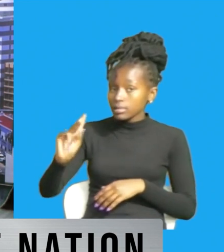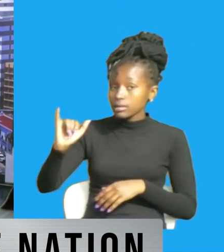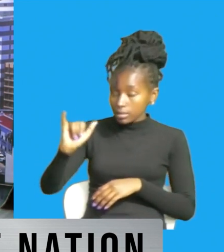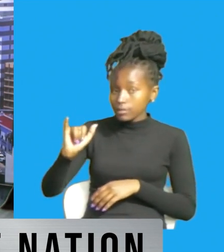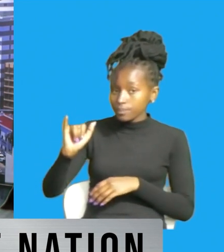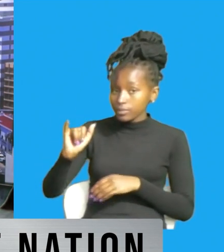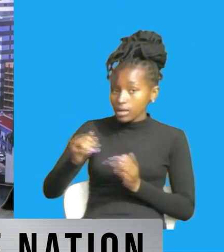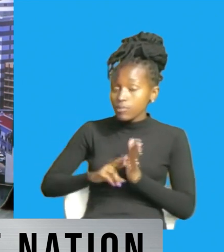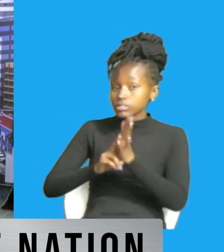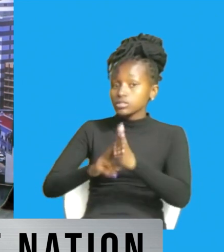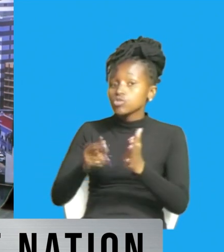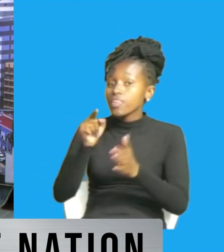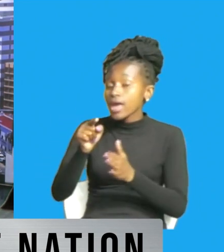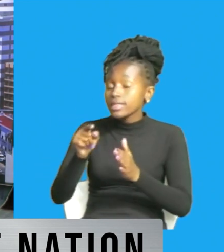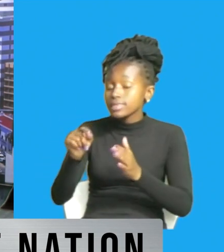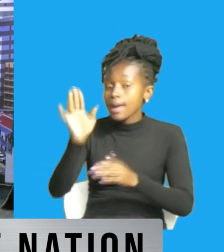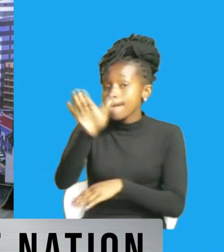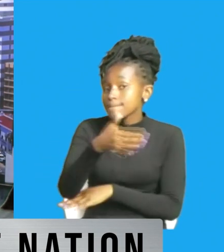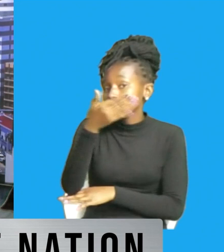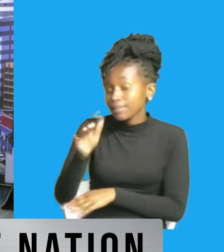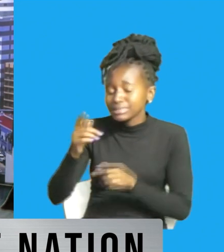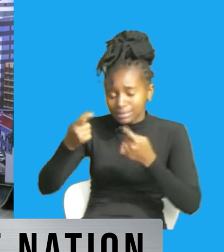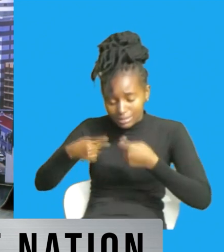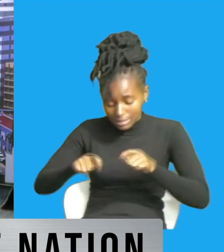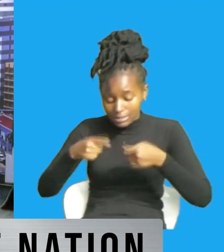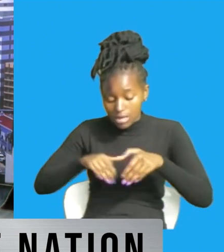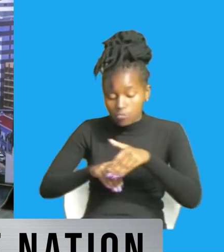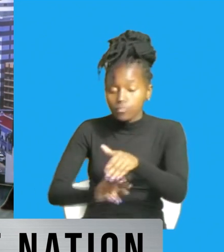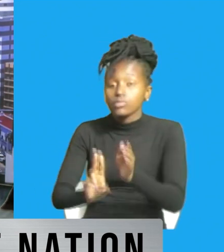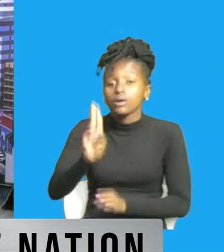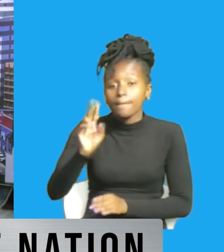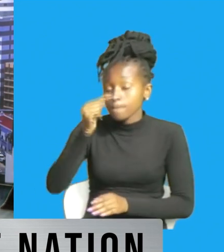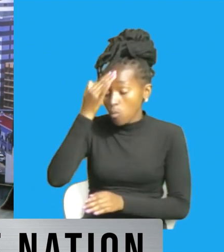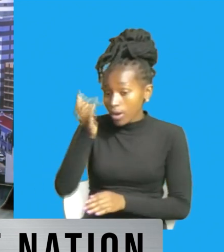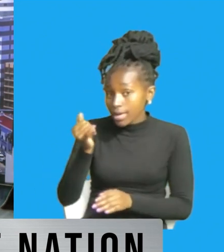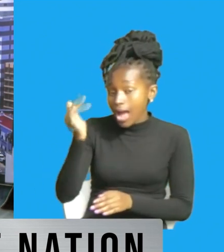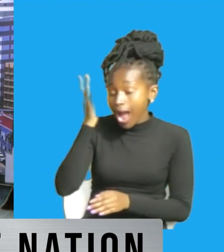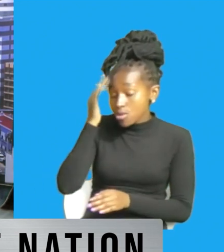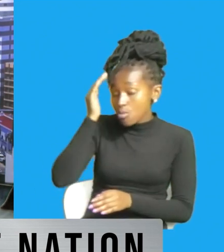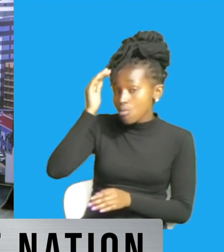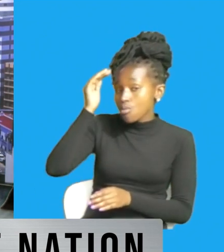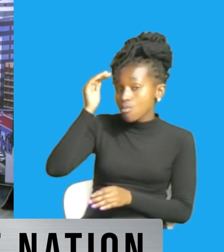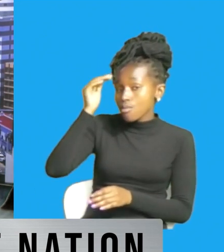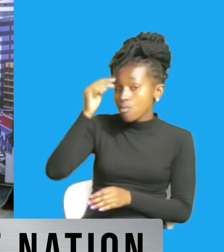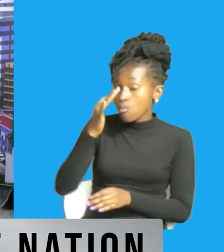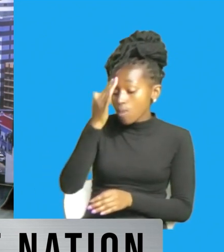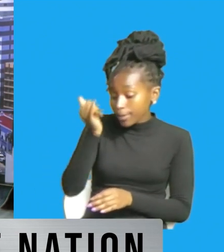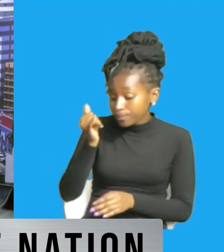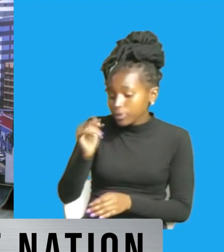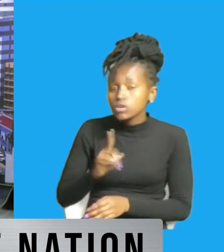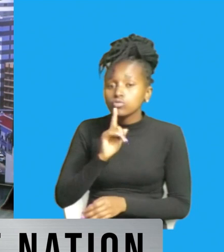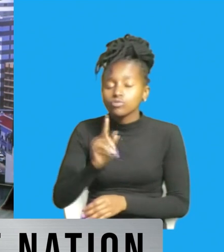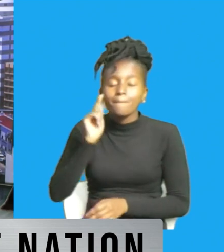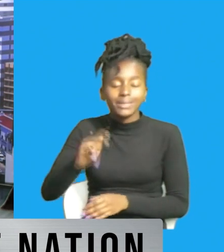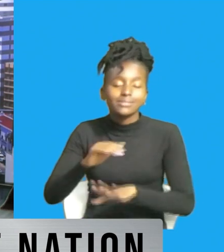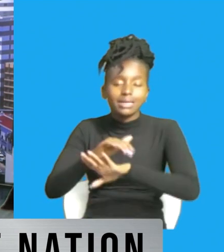in parliament. Right. I'm following up on that because I believe that he should have been asked these questions, and if he was not asked these